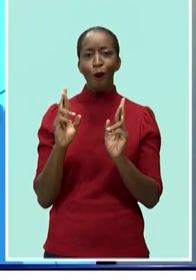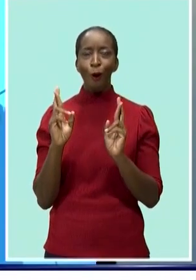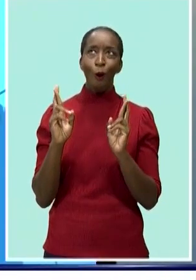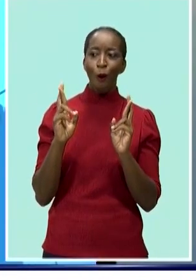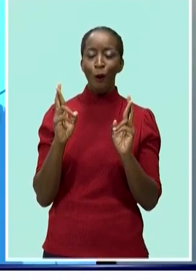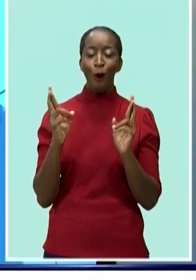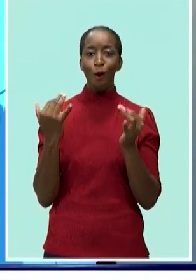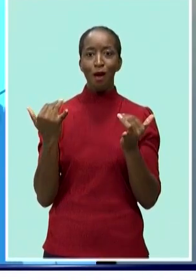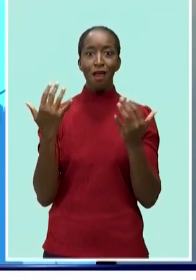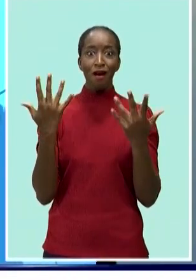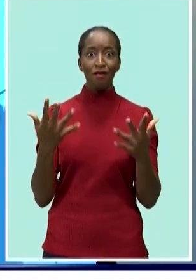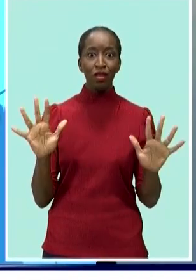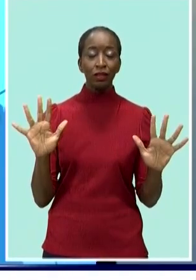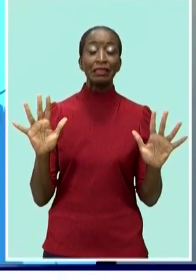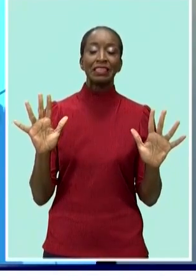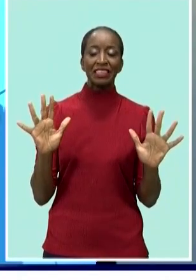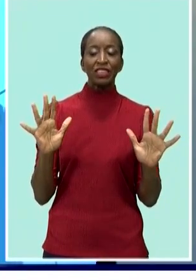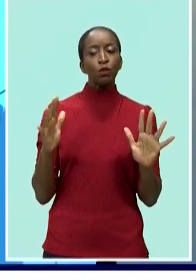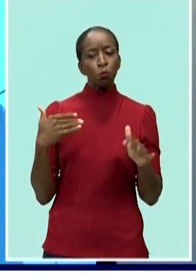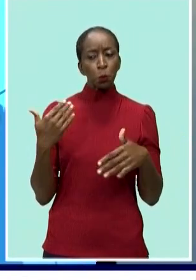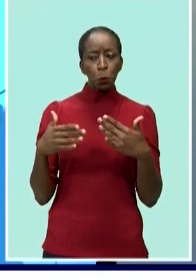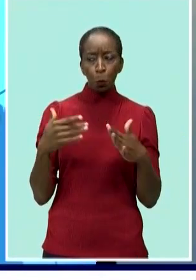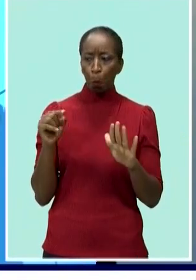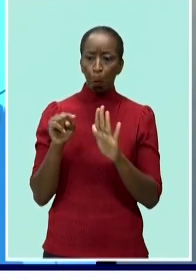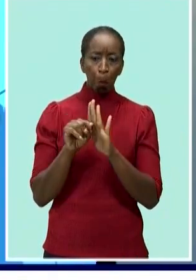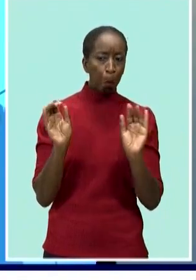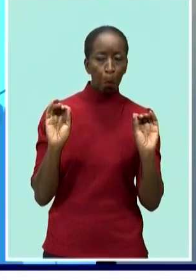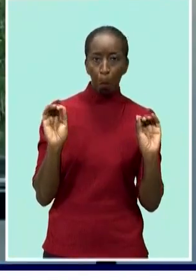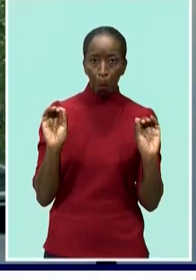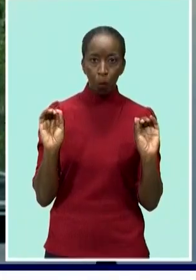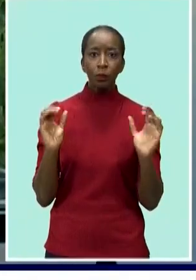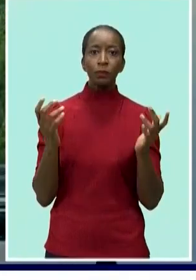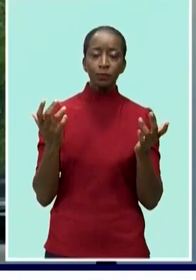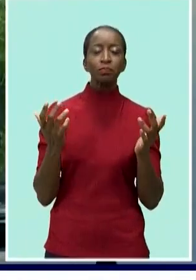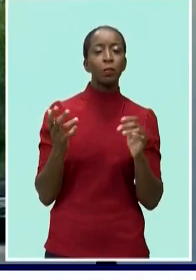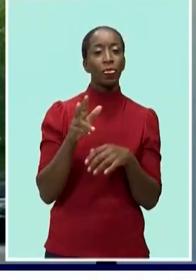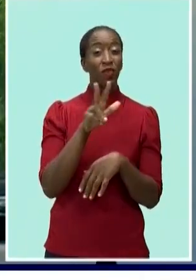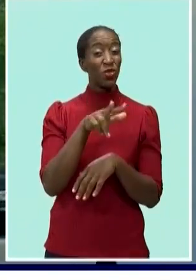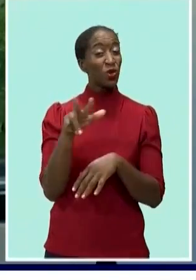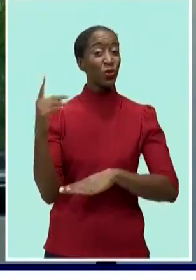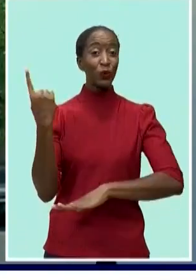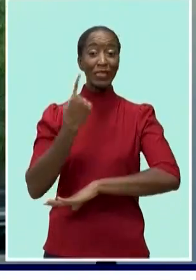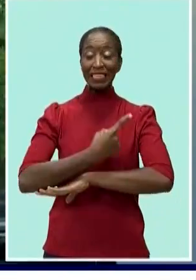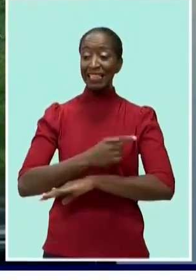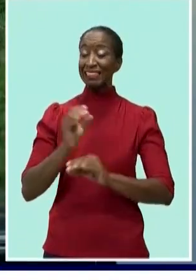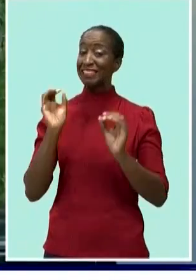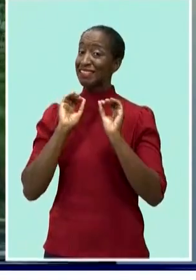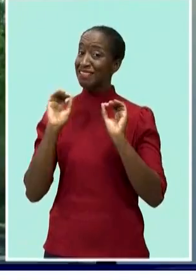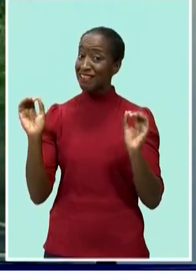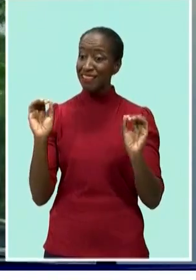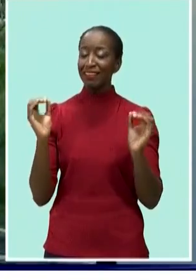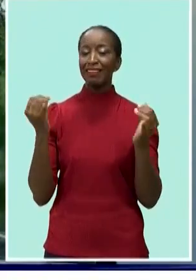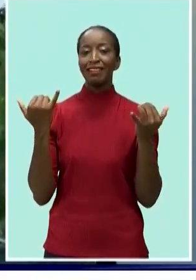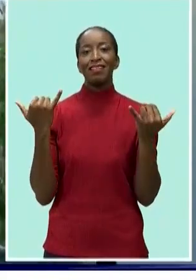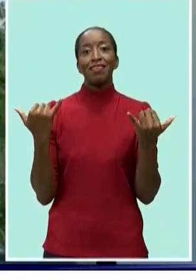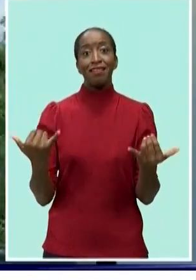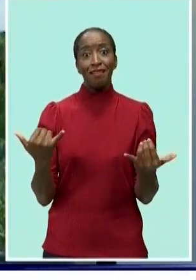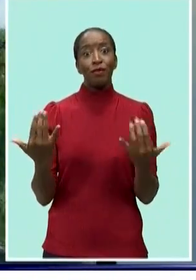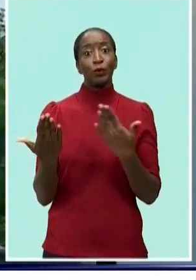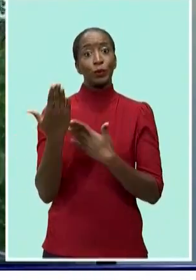month, 33 days to be exact, before this one. I'll just get out of the way and show you some footage now. This murder took place on the